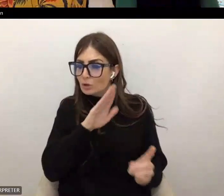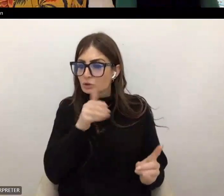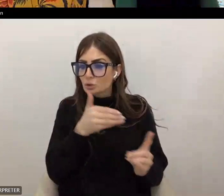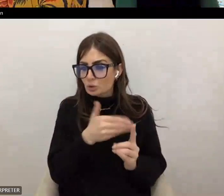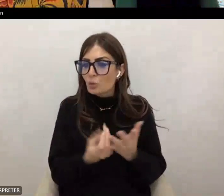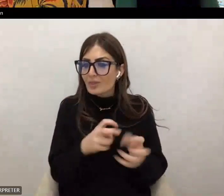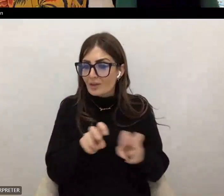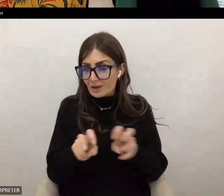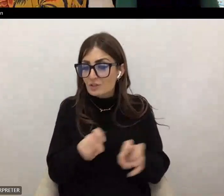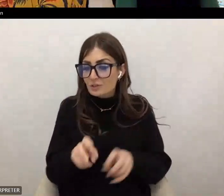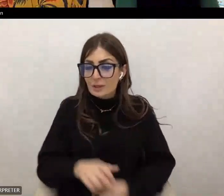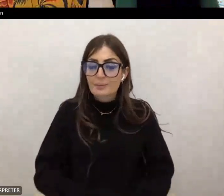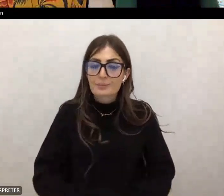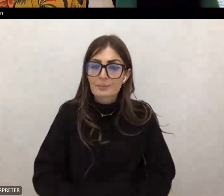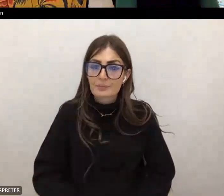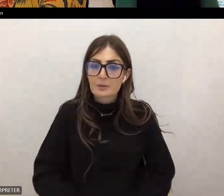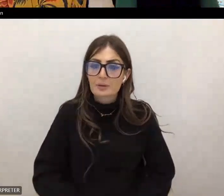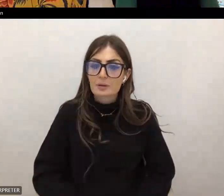activity.